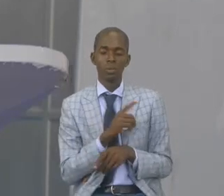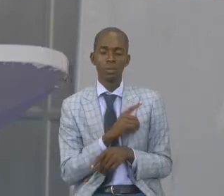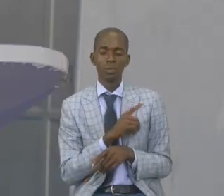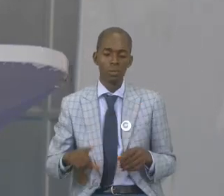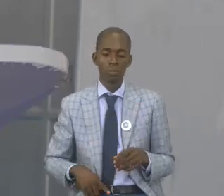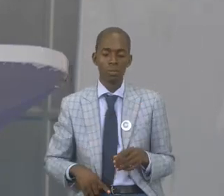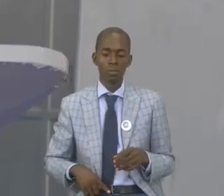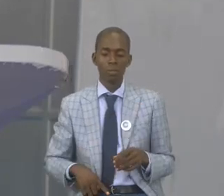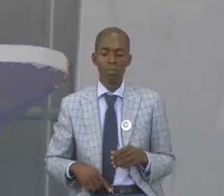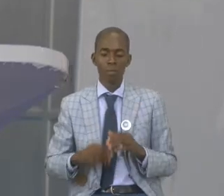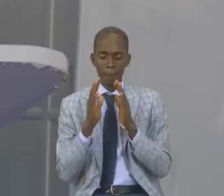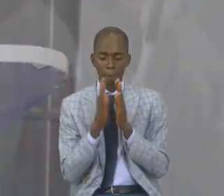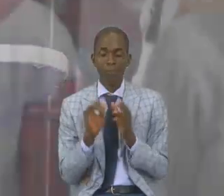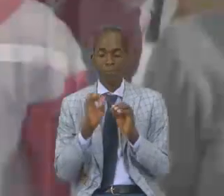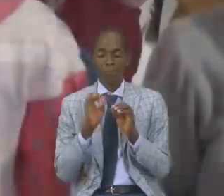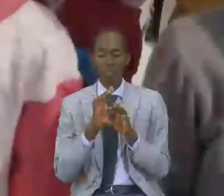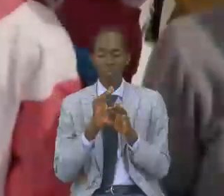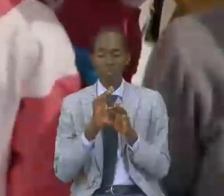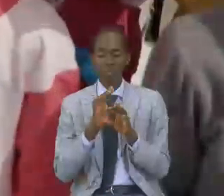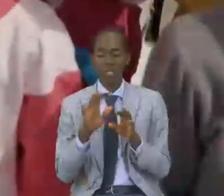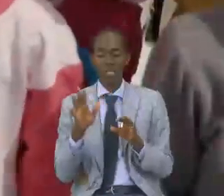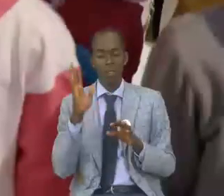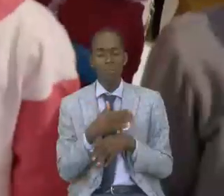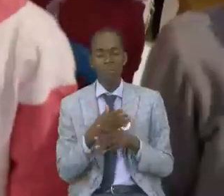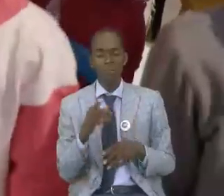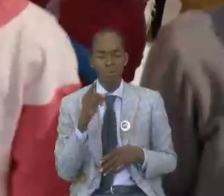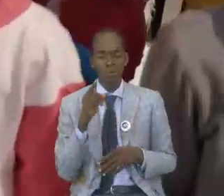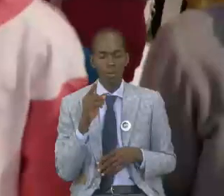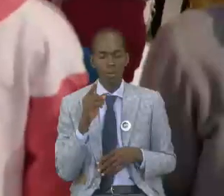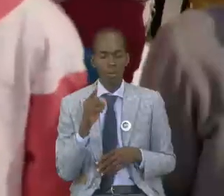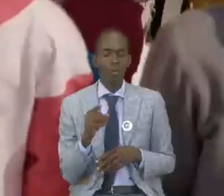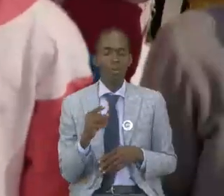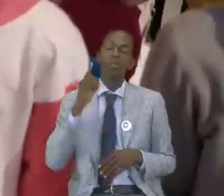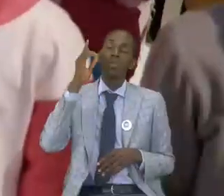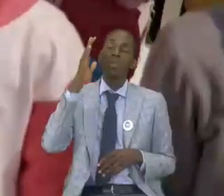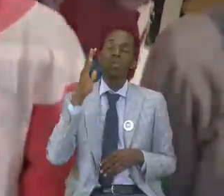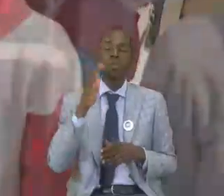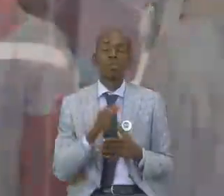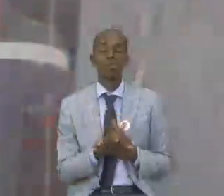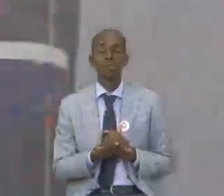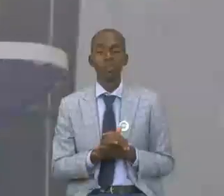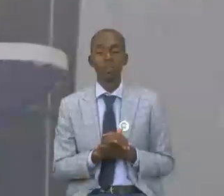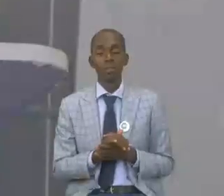Pray that nothing will separate you between you and God.